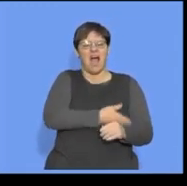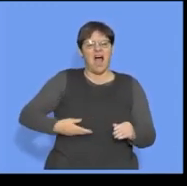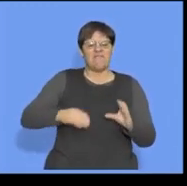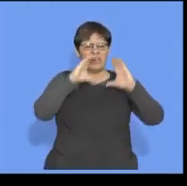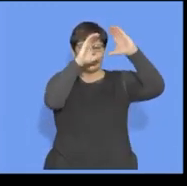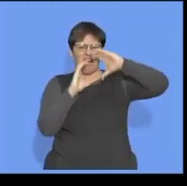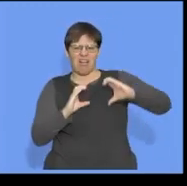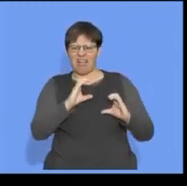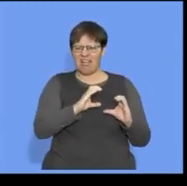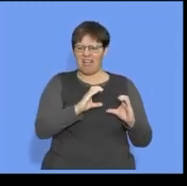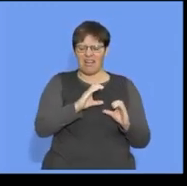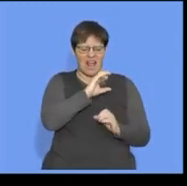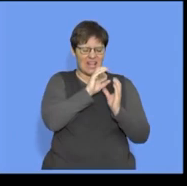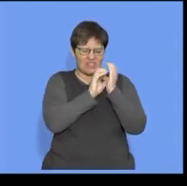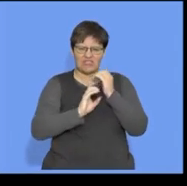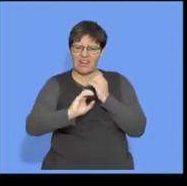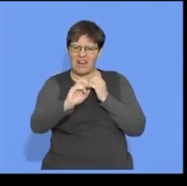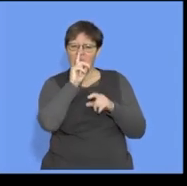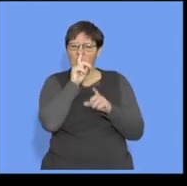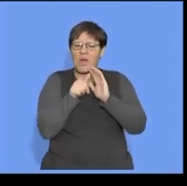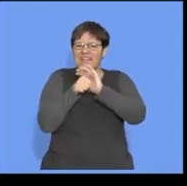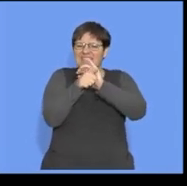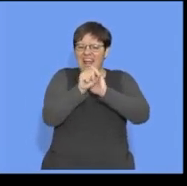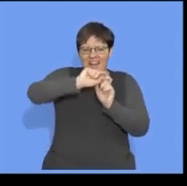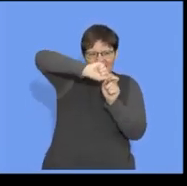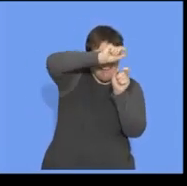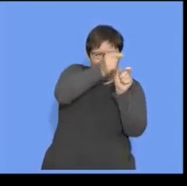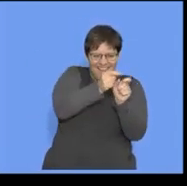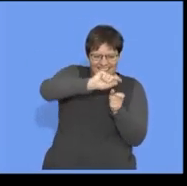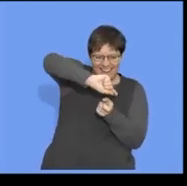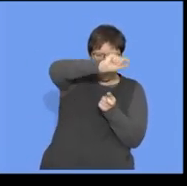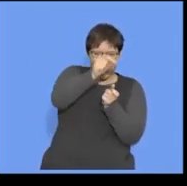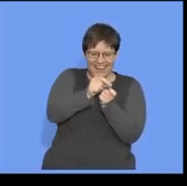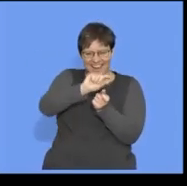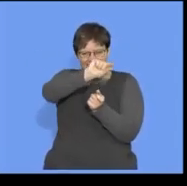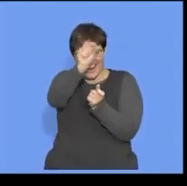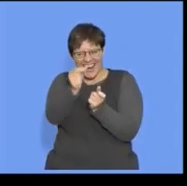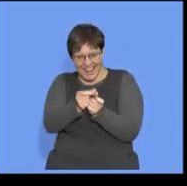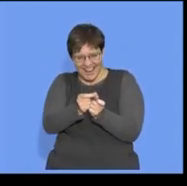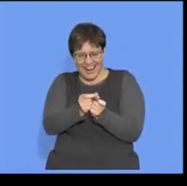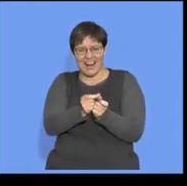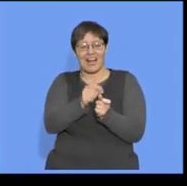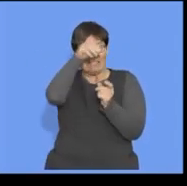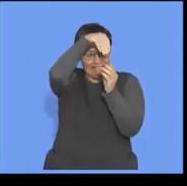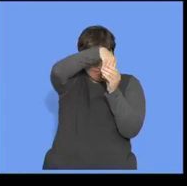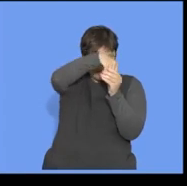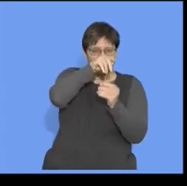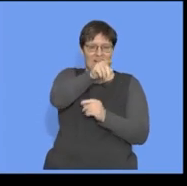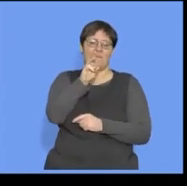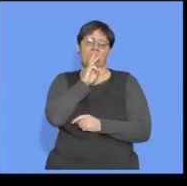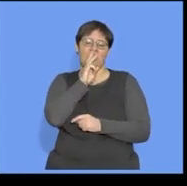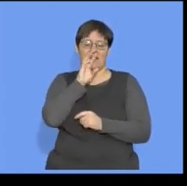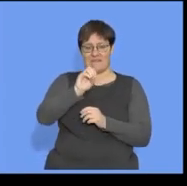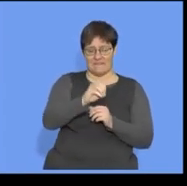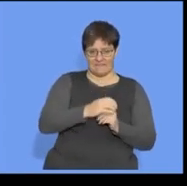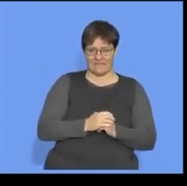canals that look like the snail. They contain the receptors and they've got the fluid inside them. And then we've